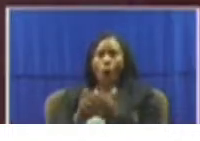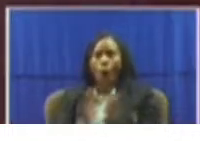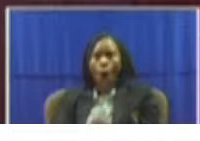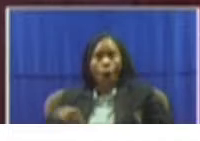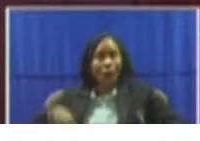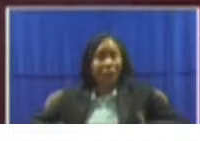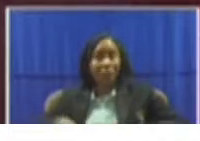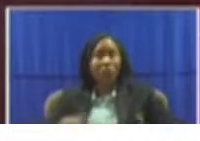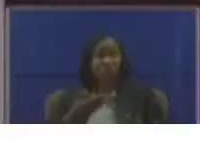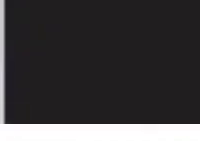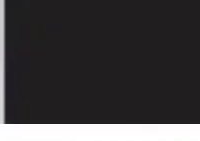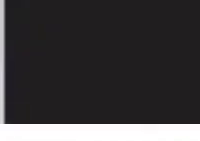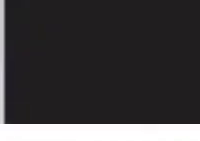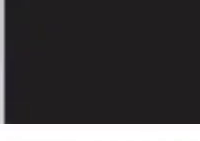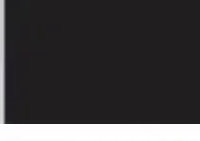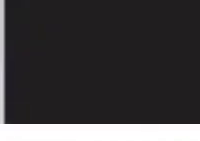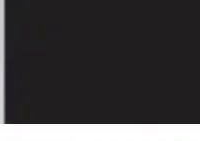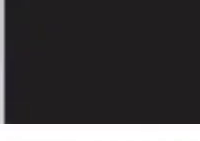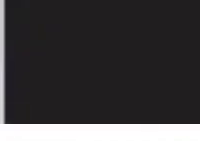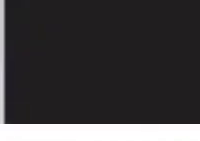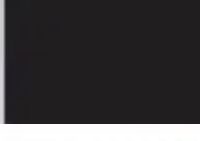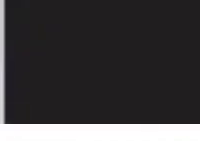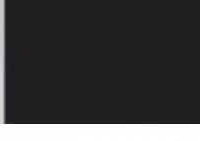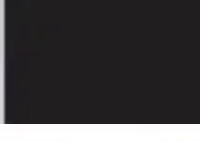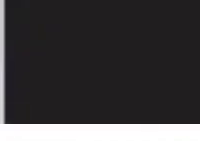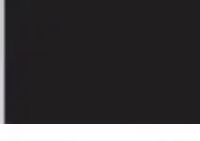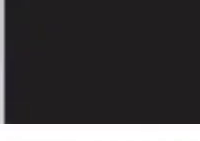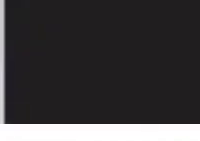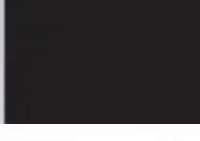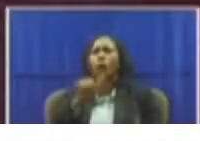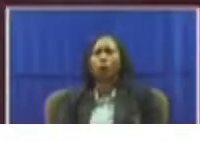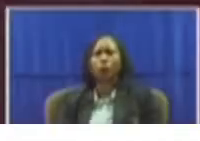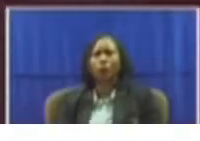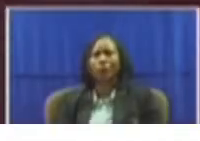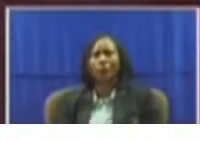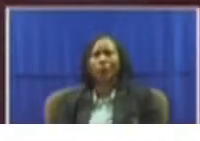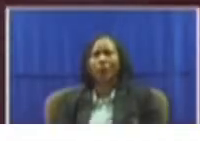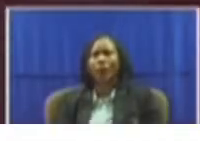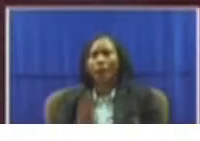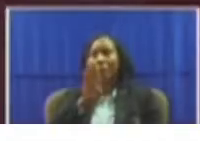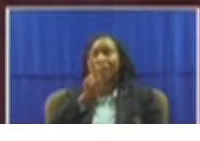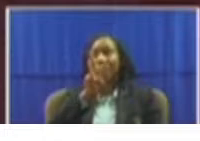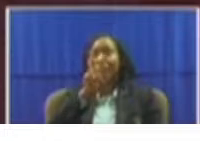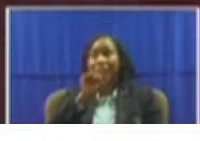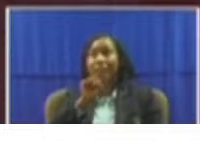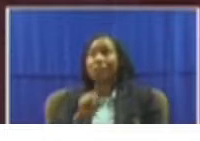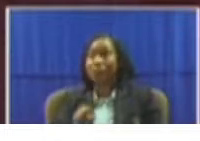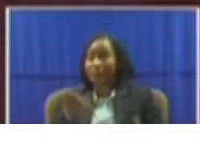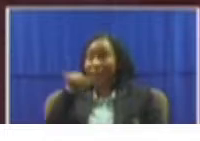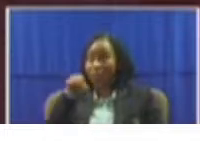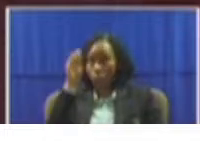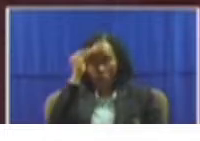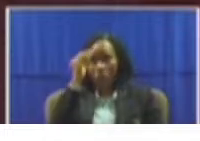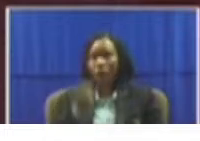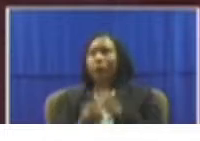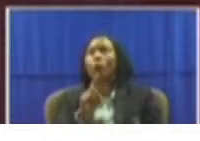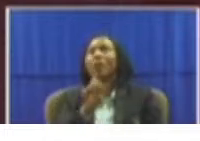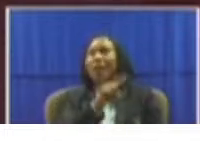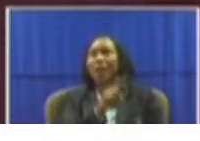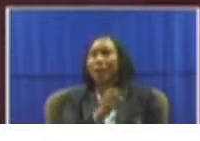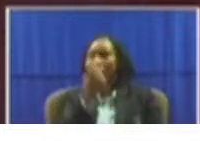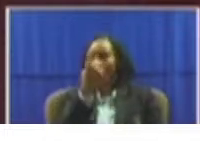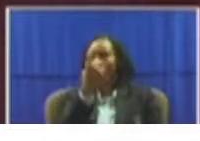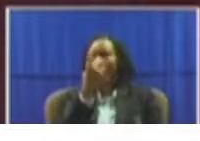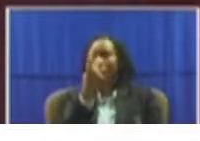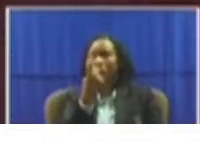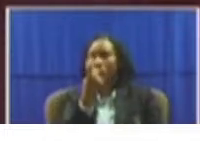themselves? You go on the issue of the VBS Bank. You know what has happened there. That's one of them. An